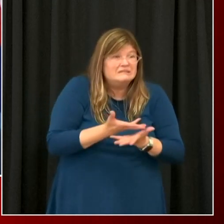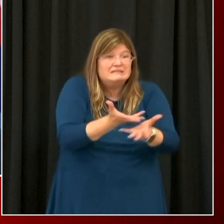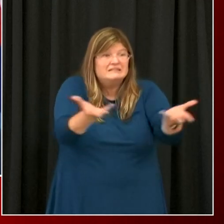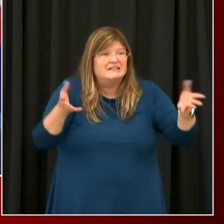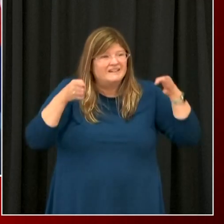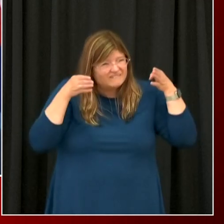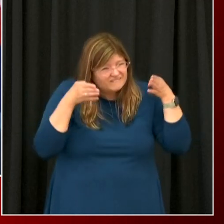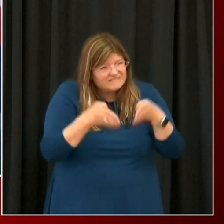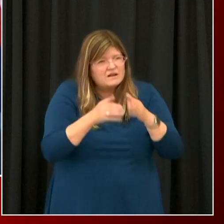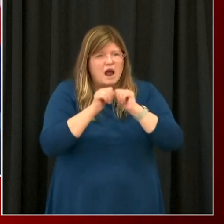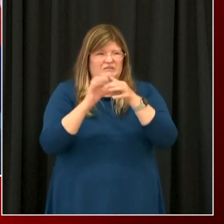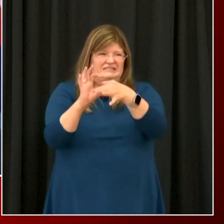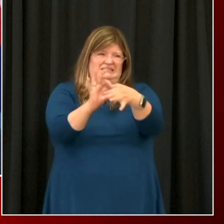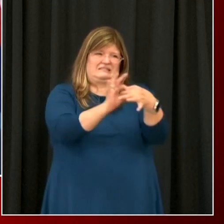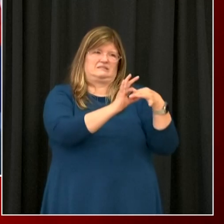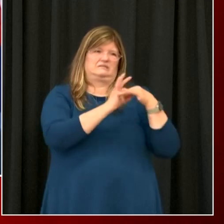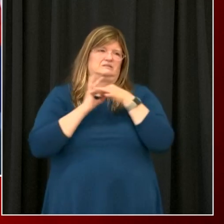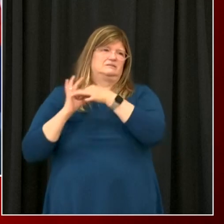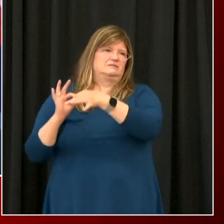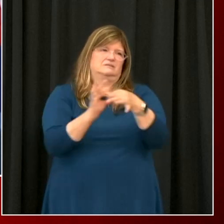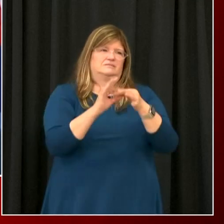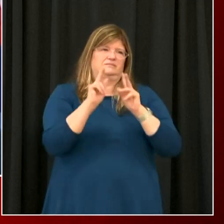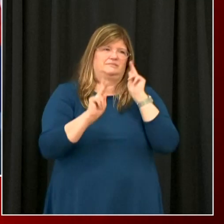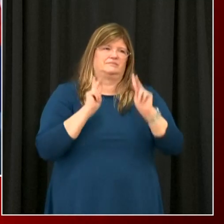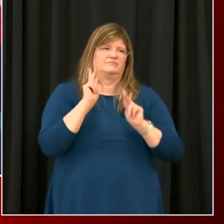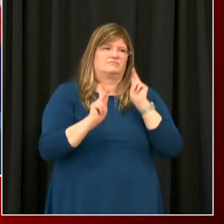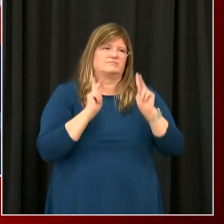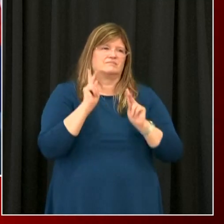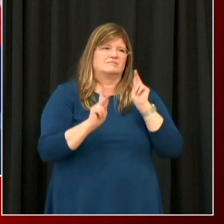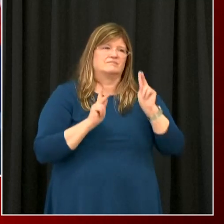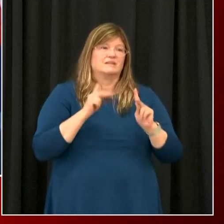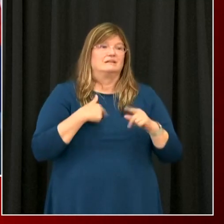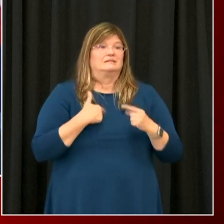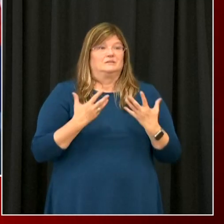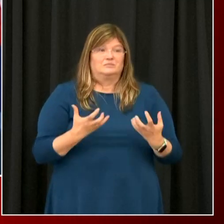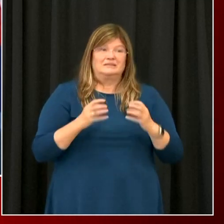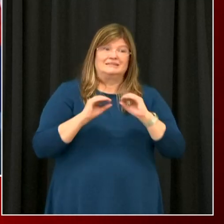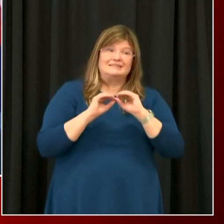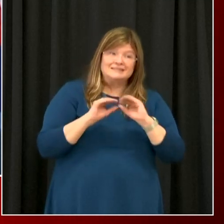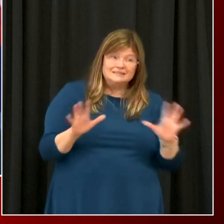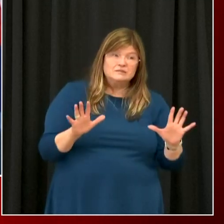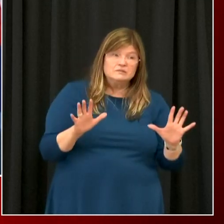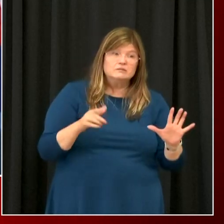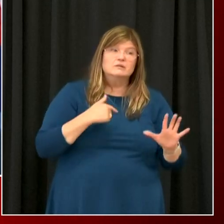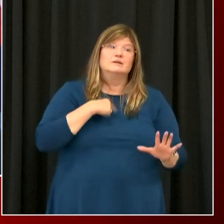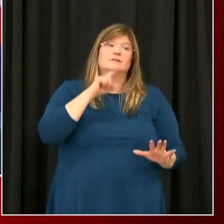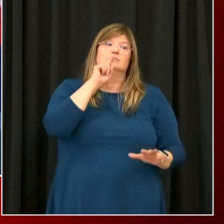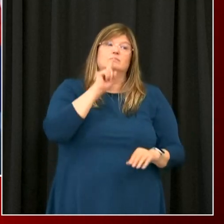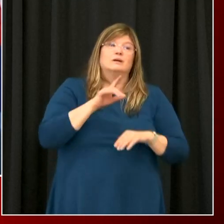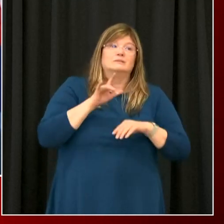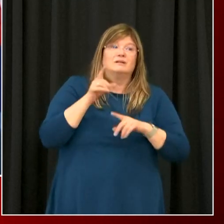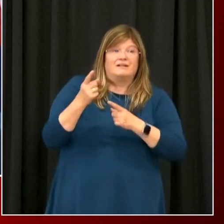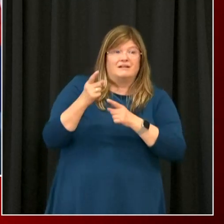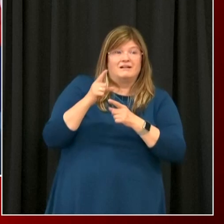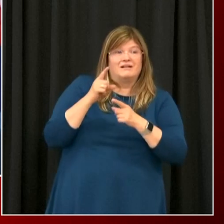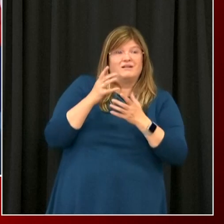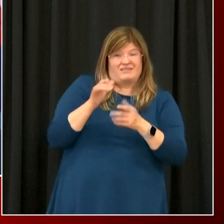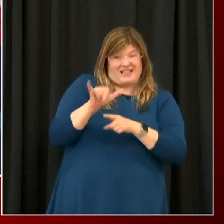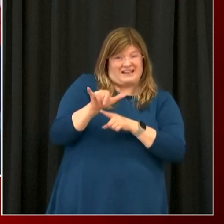together. And I want to be real clear. I already said in response to an earlier question